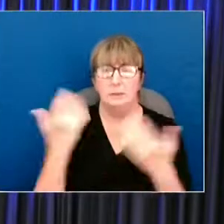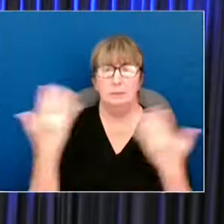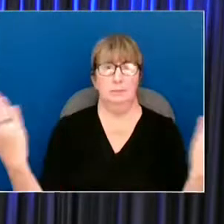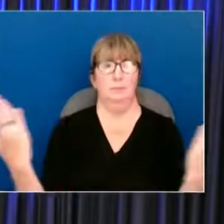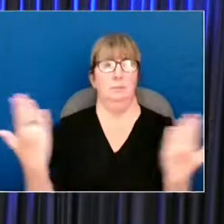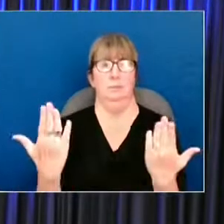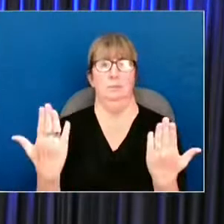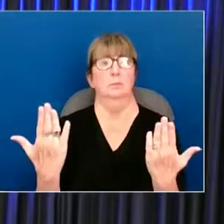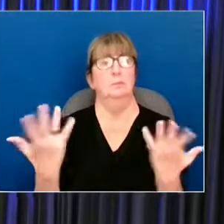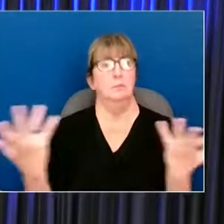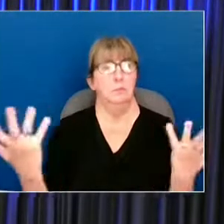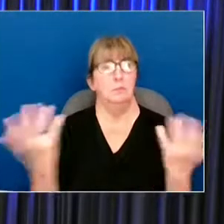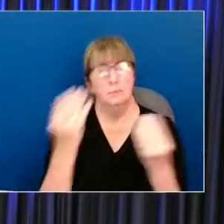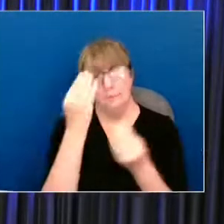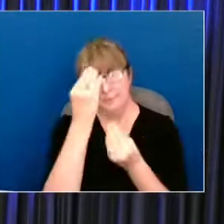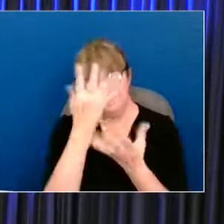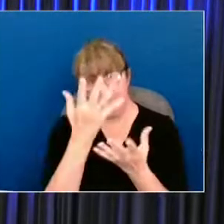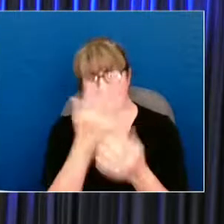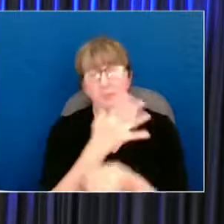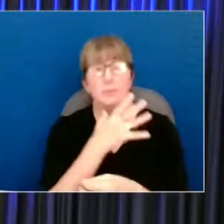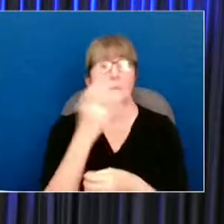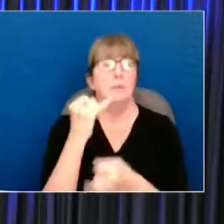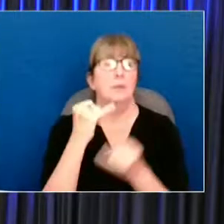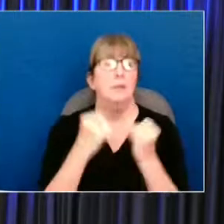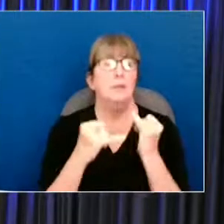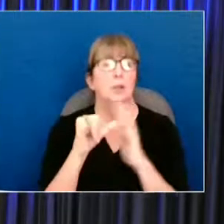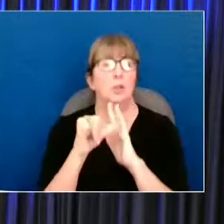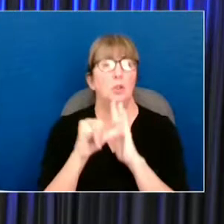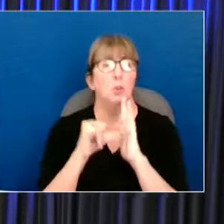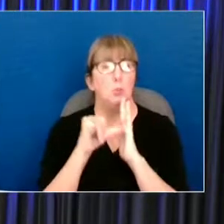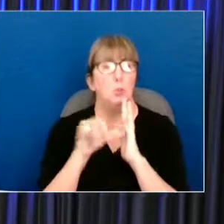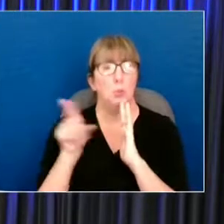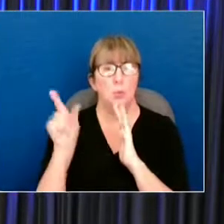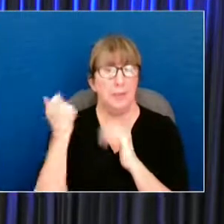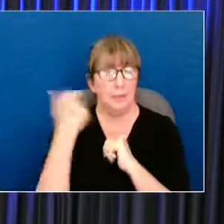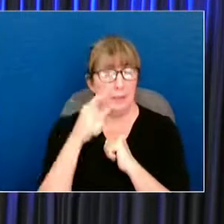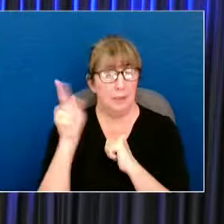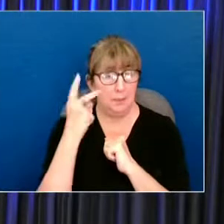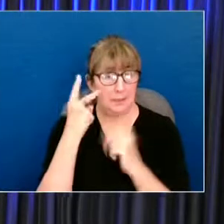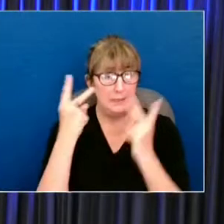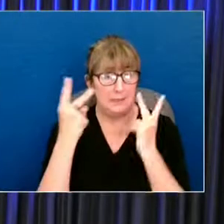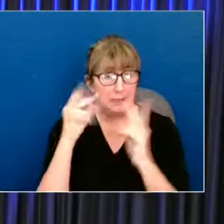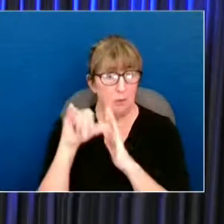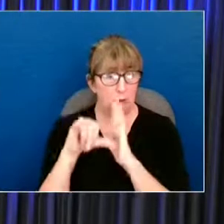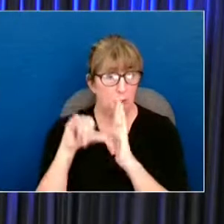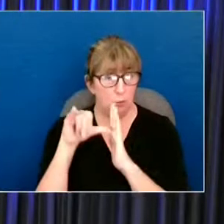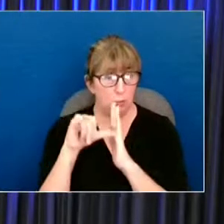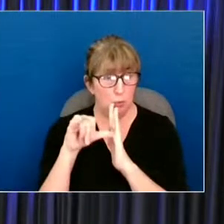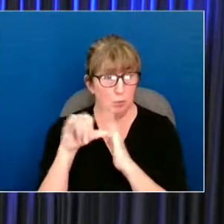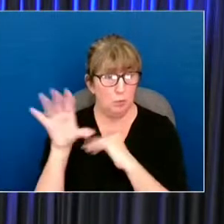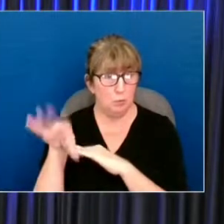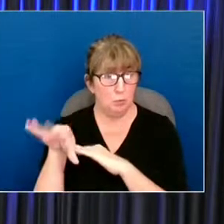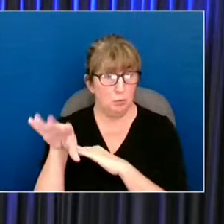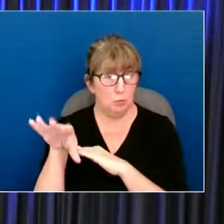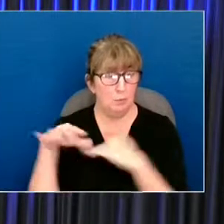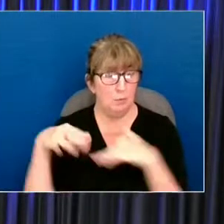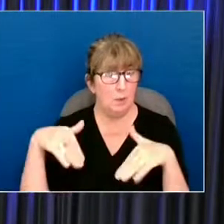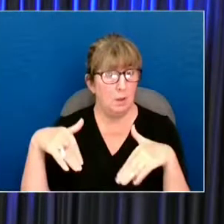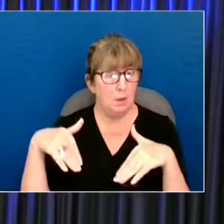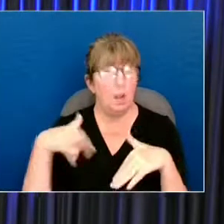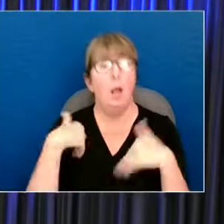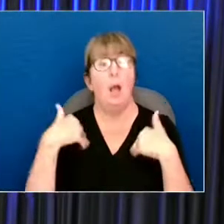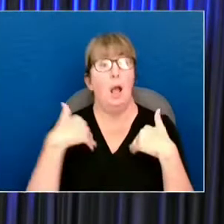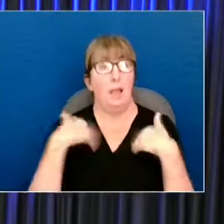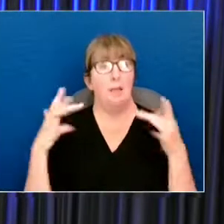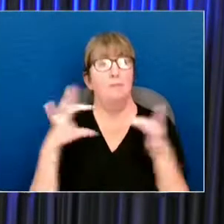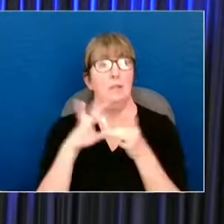aware. And then lastly, I'm on the YouTube one. Is anybody seeing the actual YouTube stream? I have that YouTube link page up,